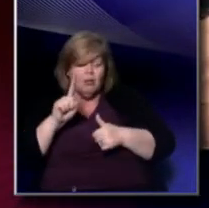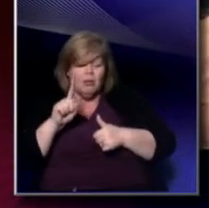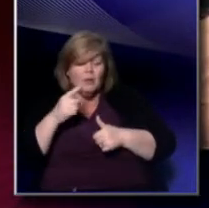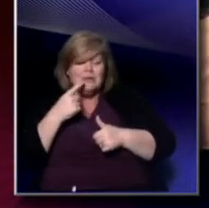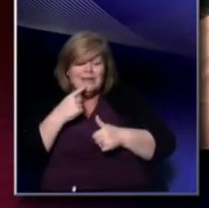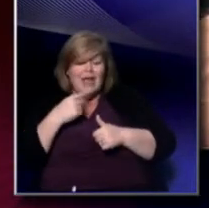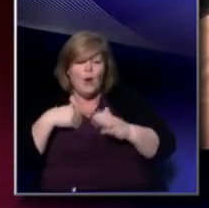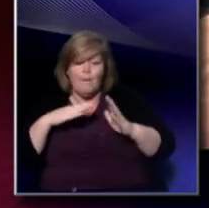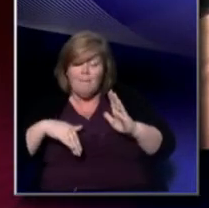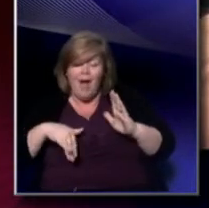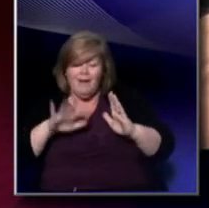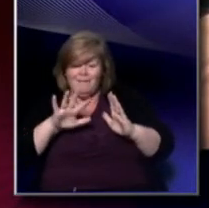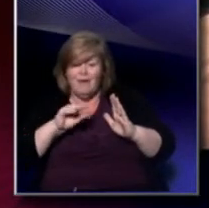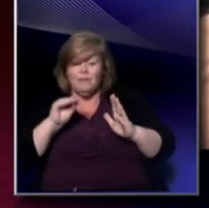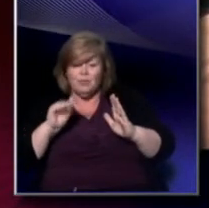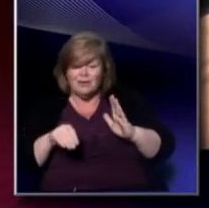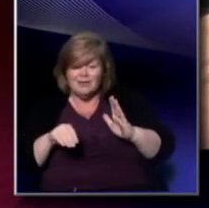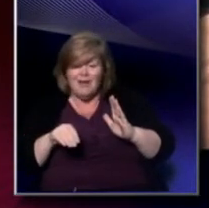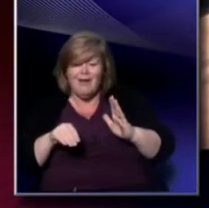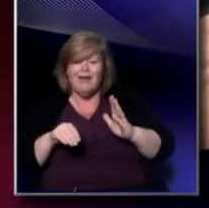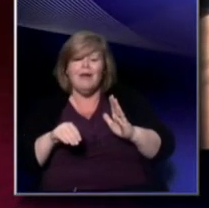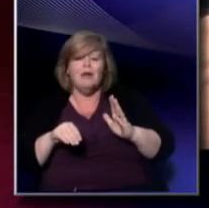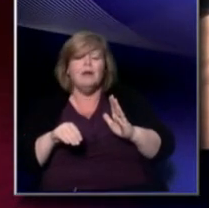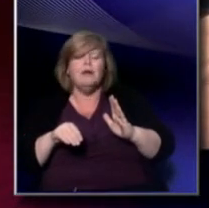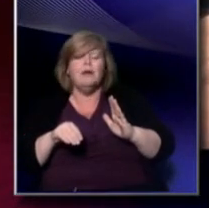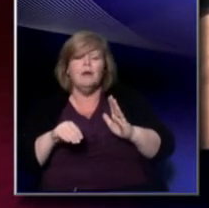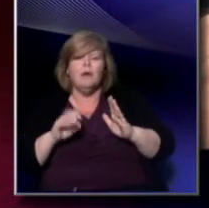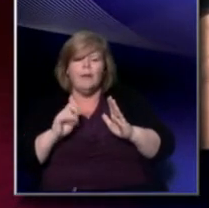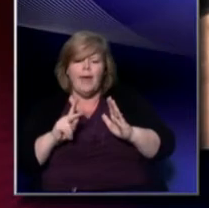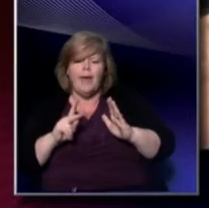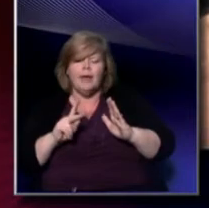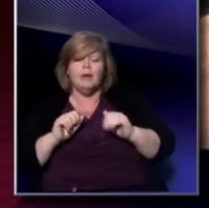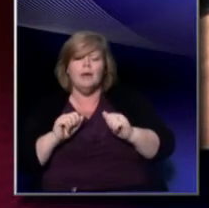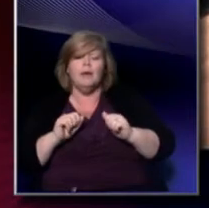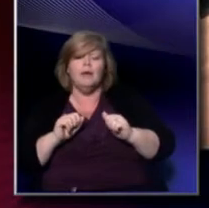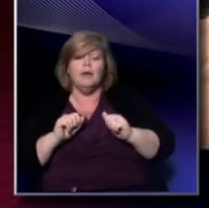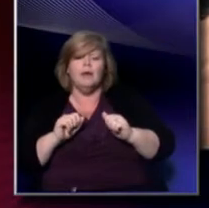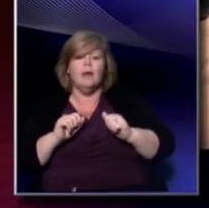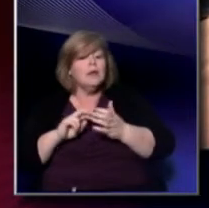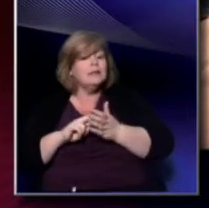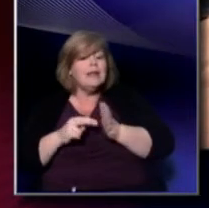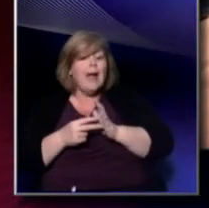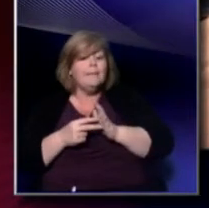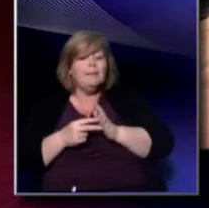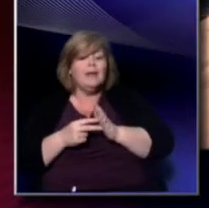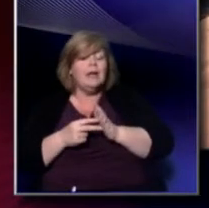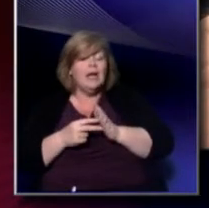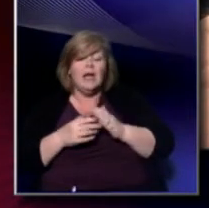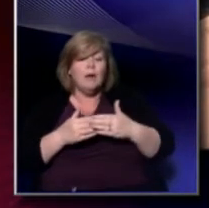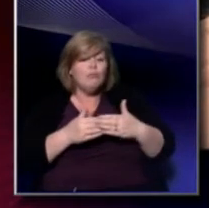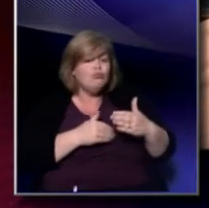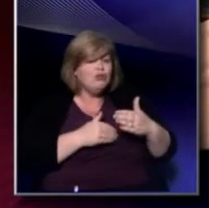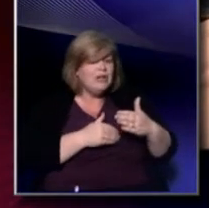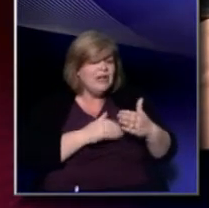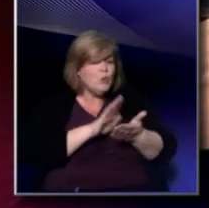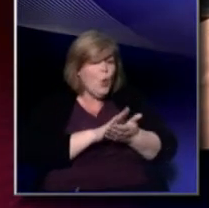We're in the bottom 5% talking about. Does this mean preschool through 12th